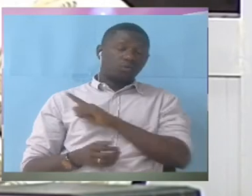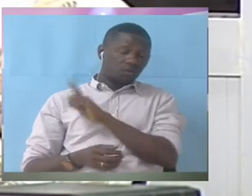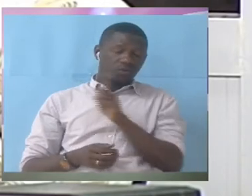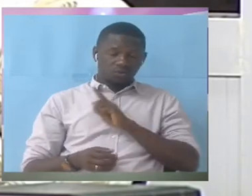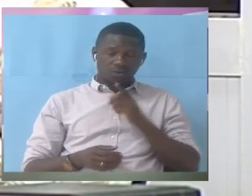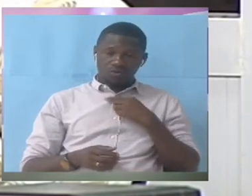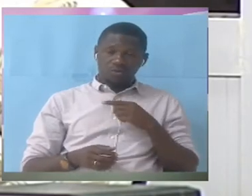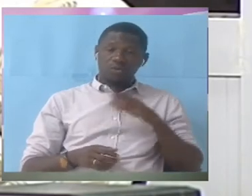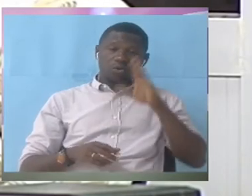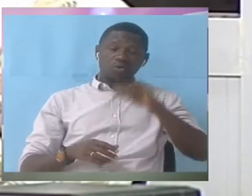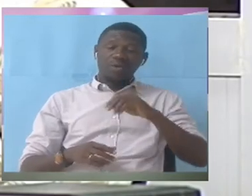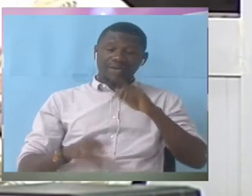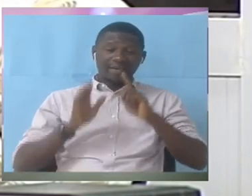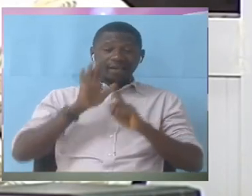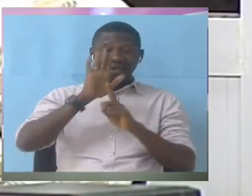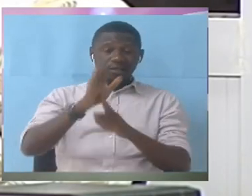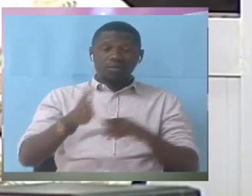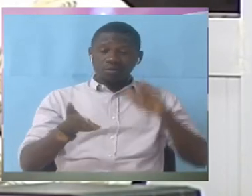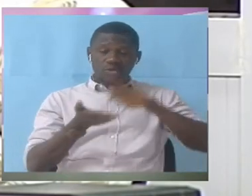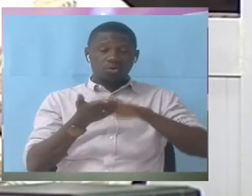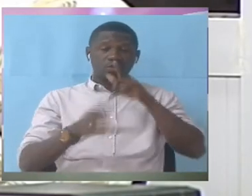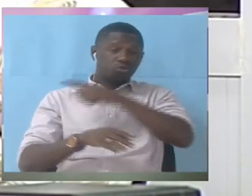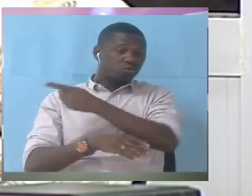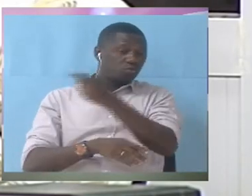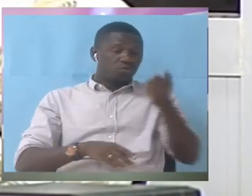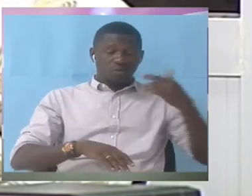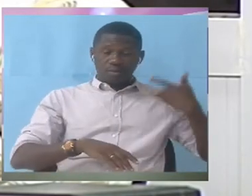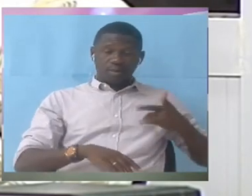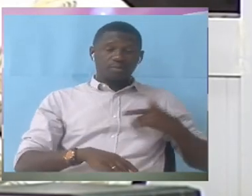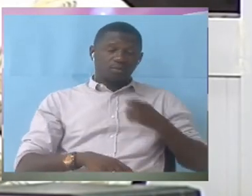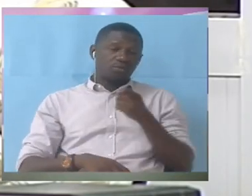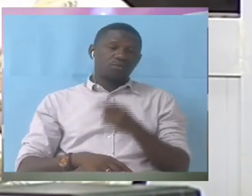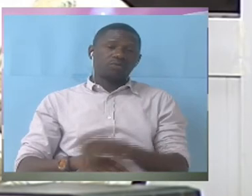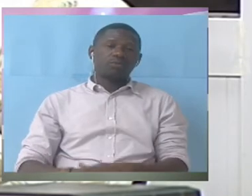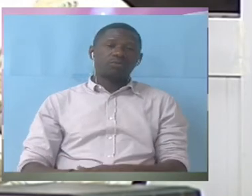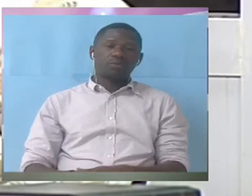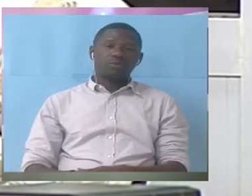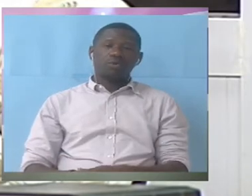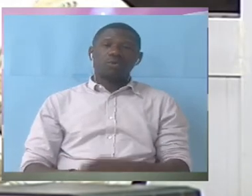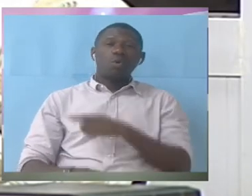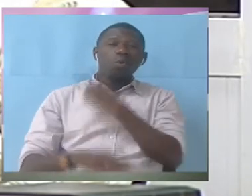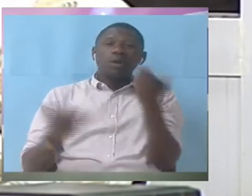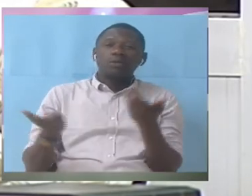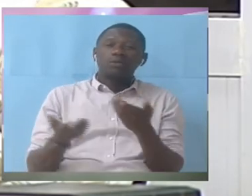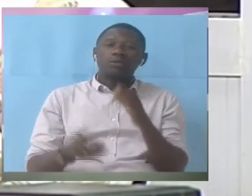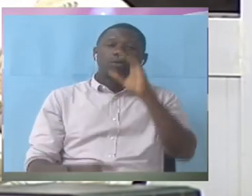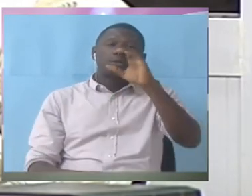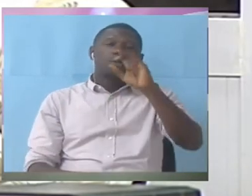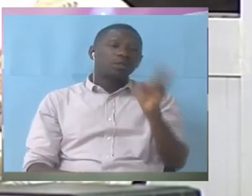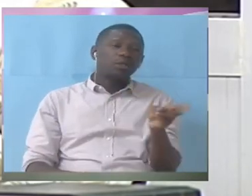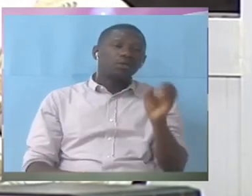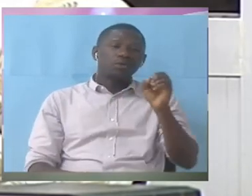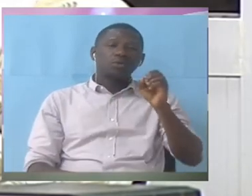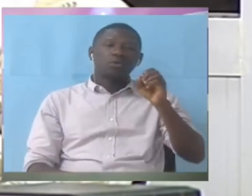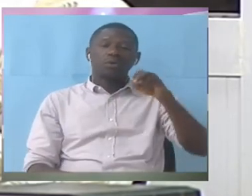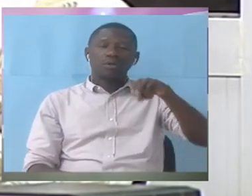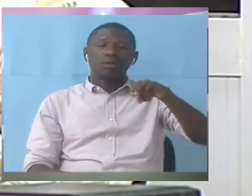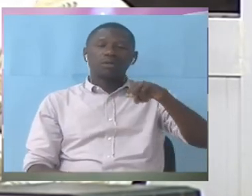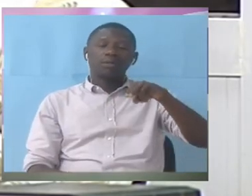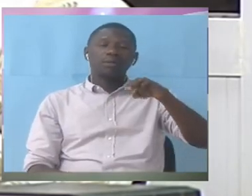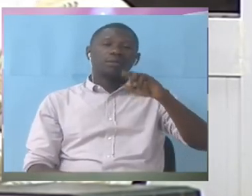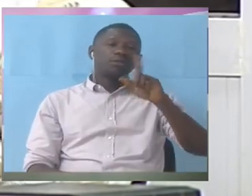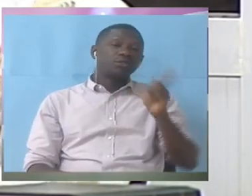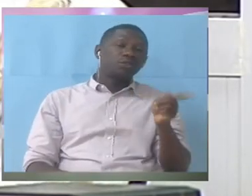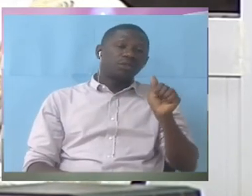you people nak yeen dinañ jëflanté yeen lo xamné ñeneen dinañ ci jàngé where is chongan ana chongan where is mamad betty ana mamad